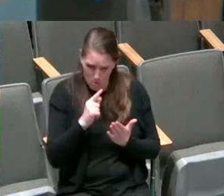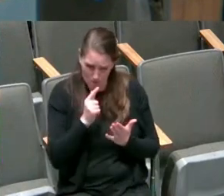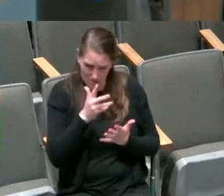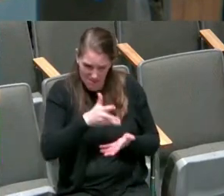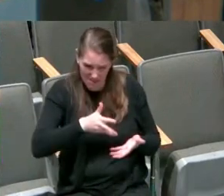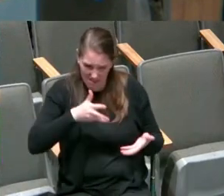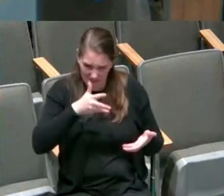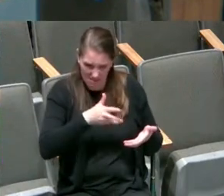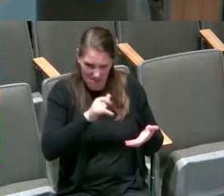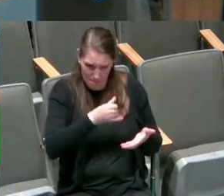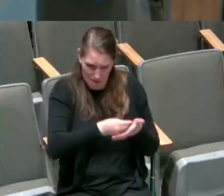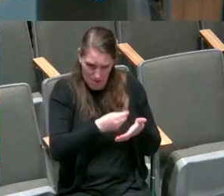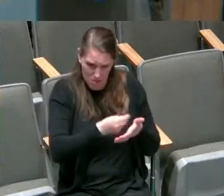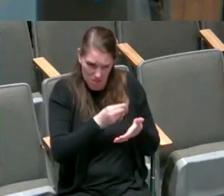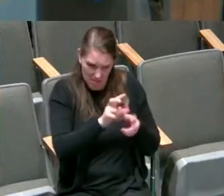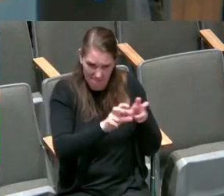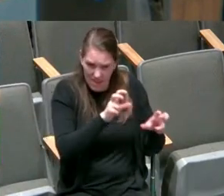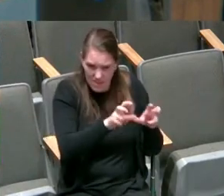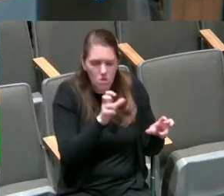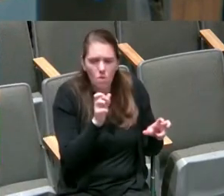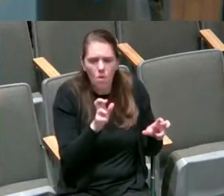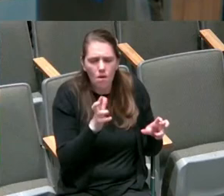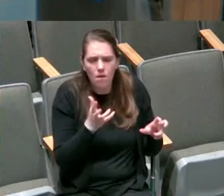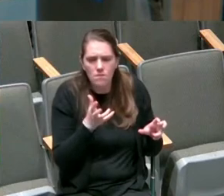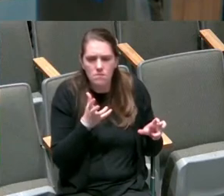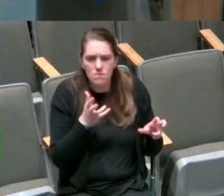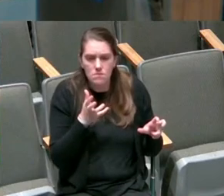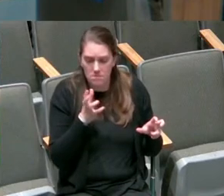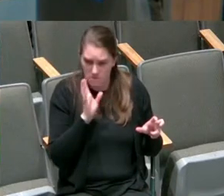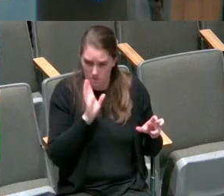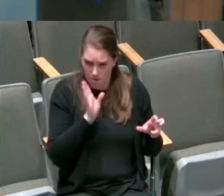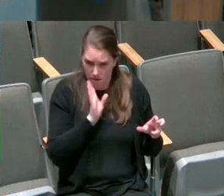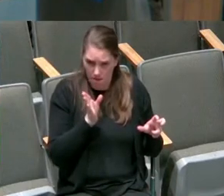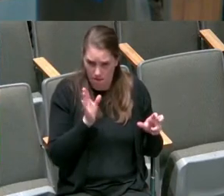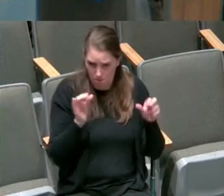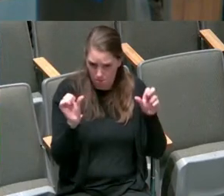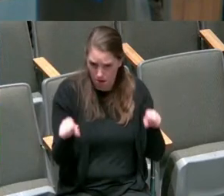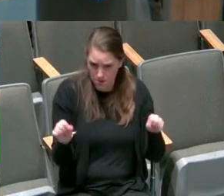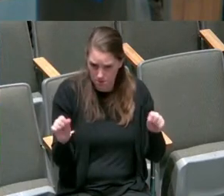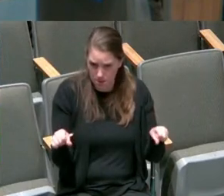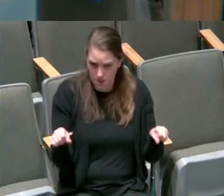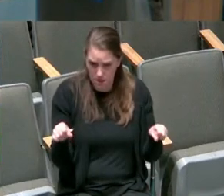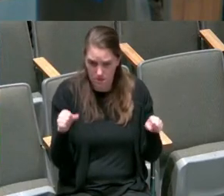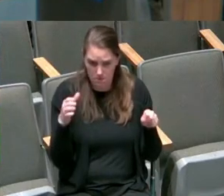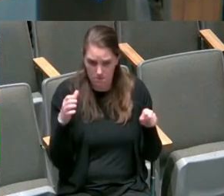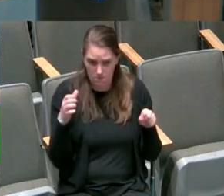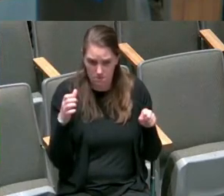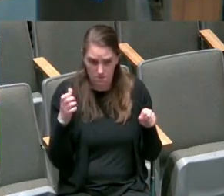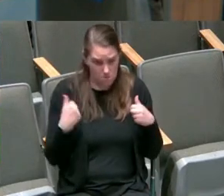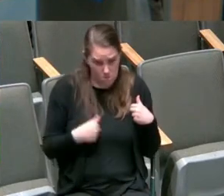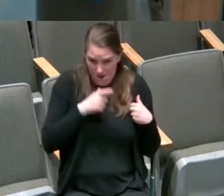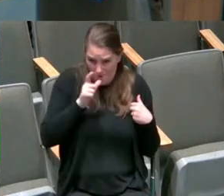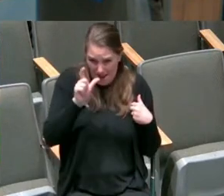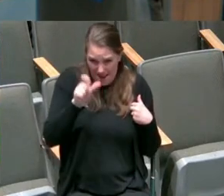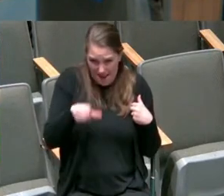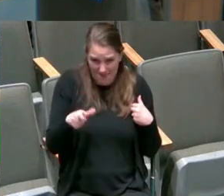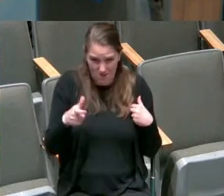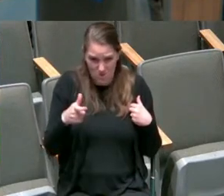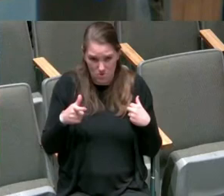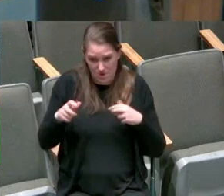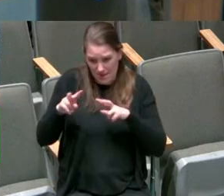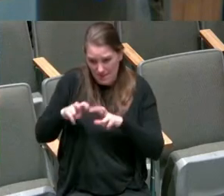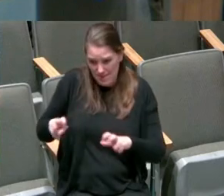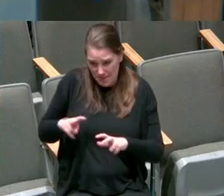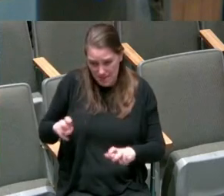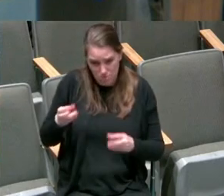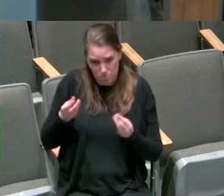in the you know Investments or is there possibly maybe we don't have to assess properties